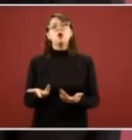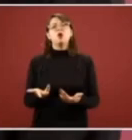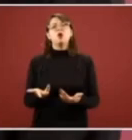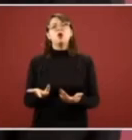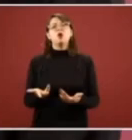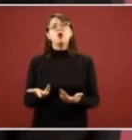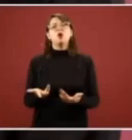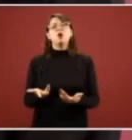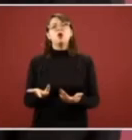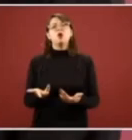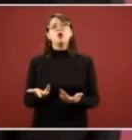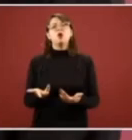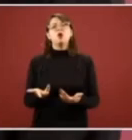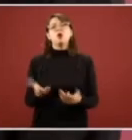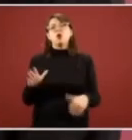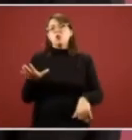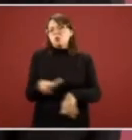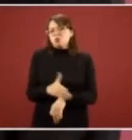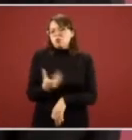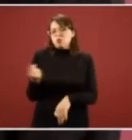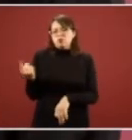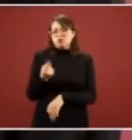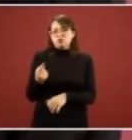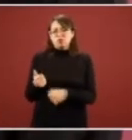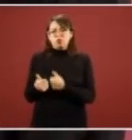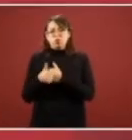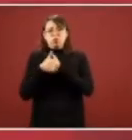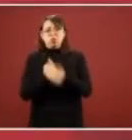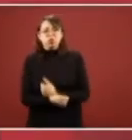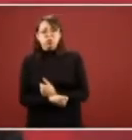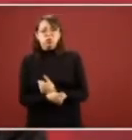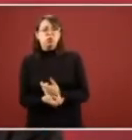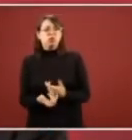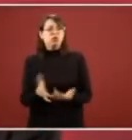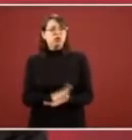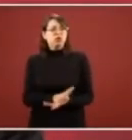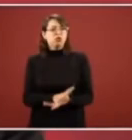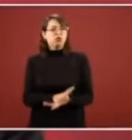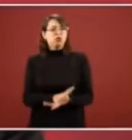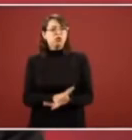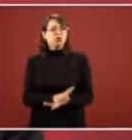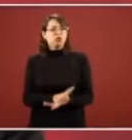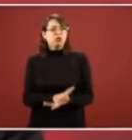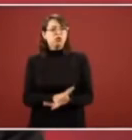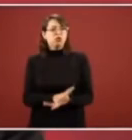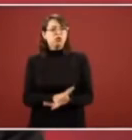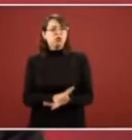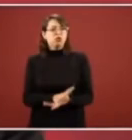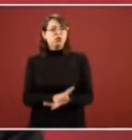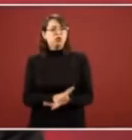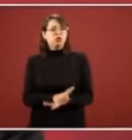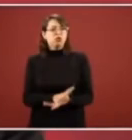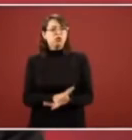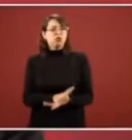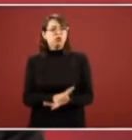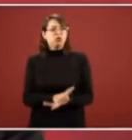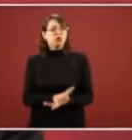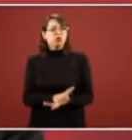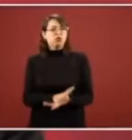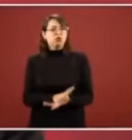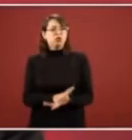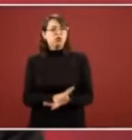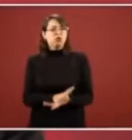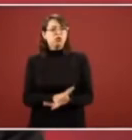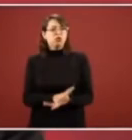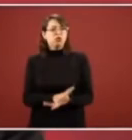The commingling. La asociación delictuosa. Or associating